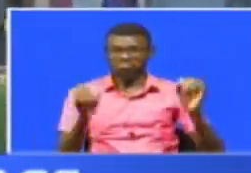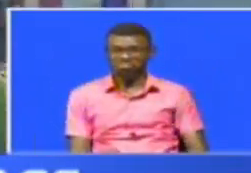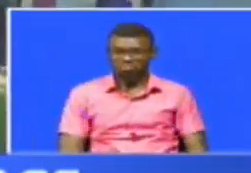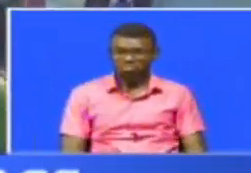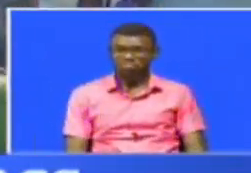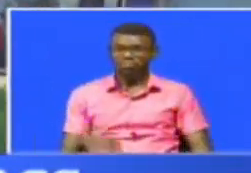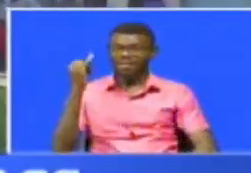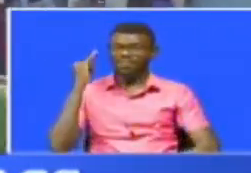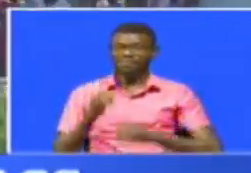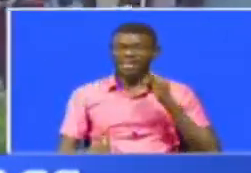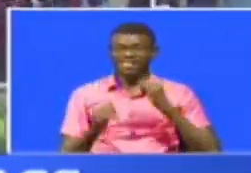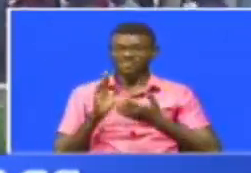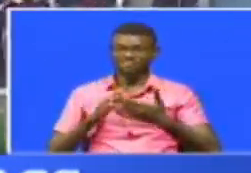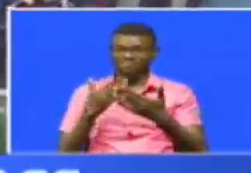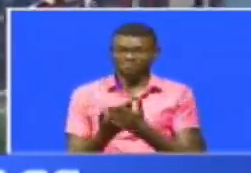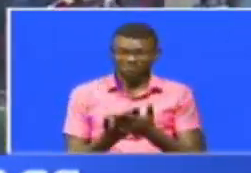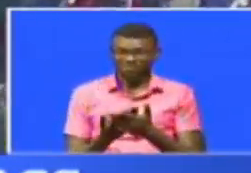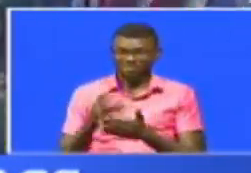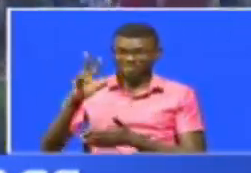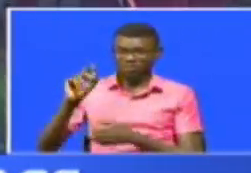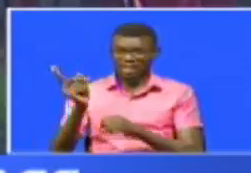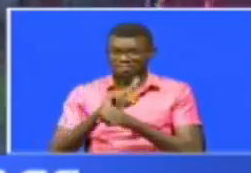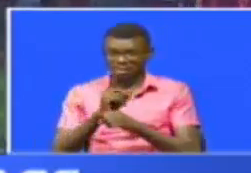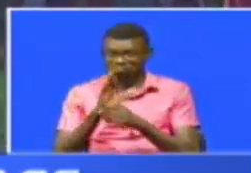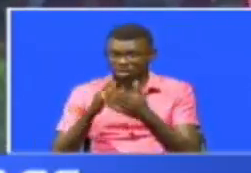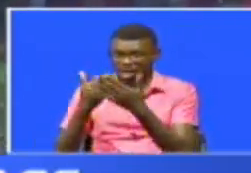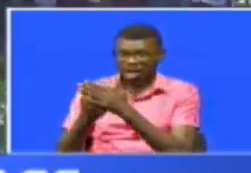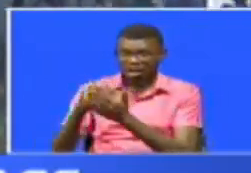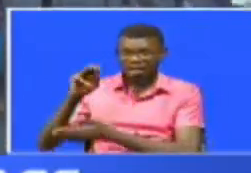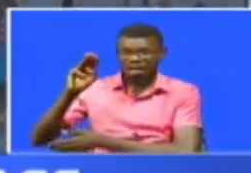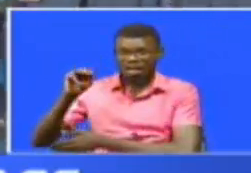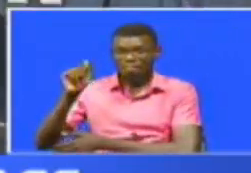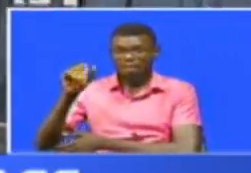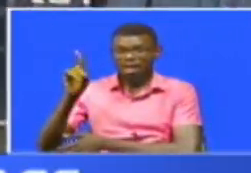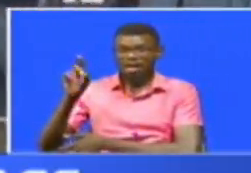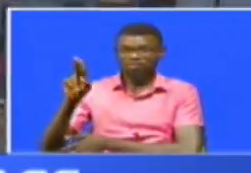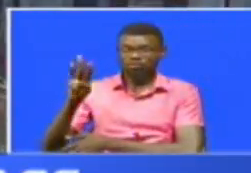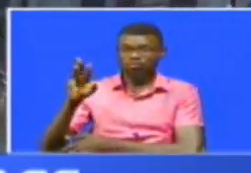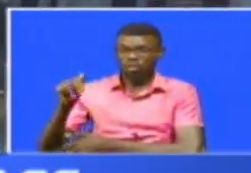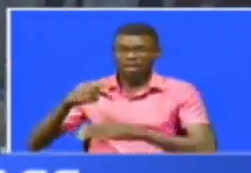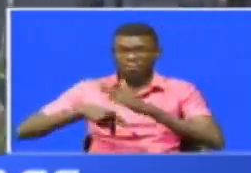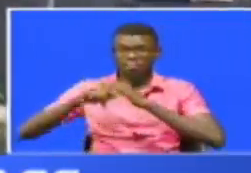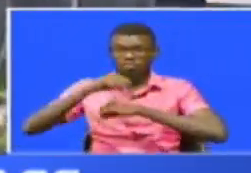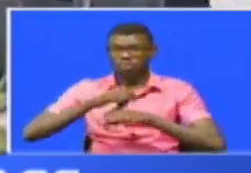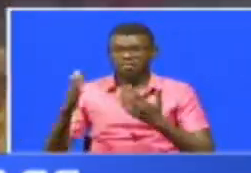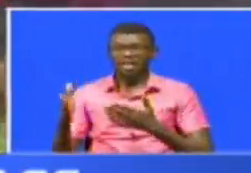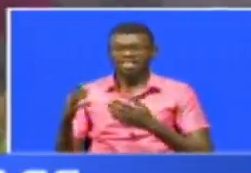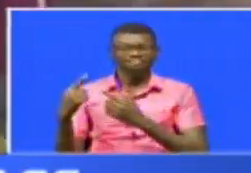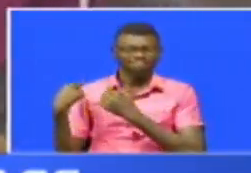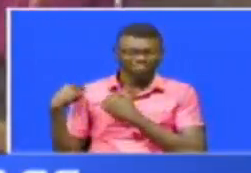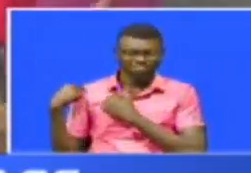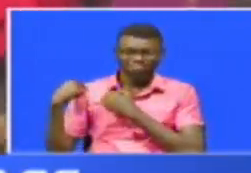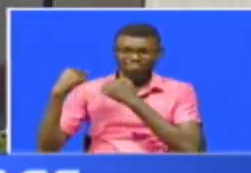At last, and after another 20 minutes, we come to Madua Primary School, a school that has remained resilient over the